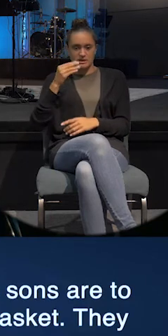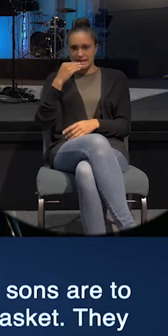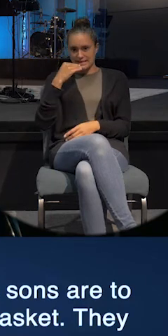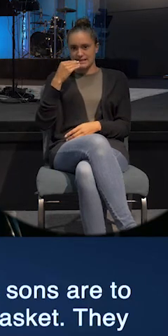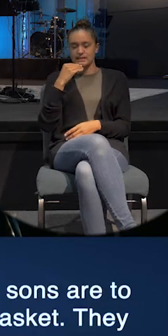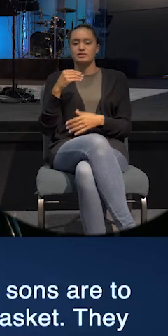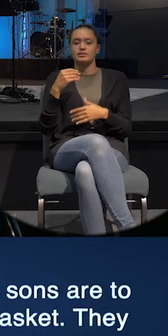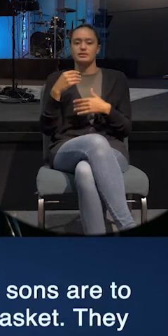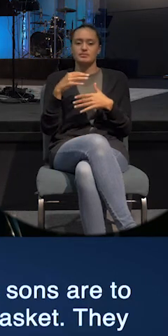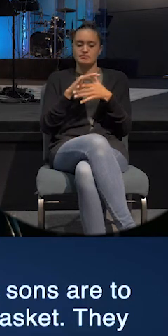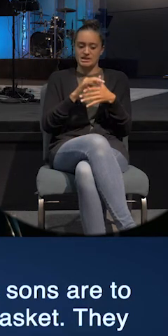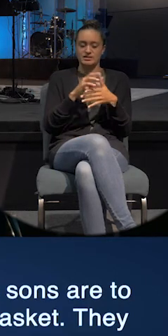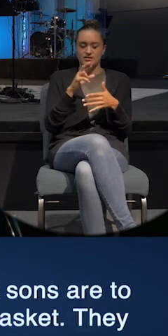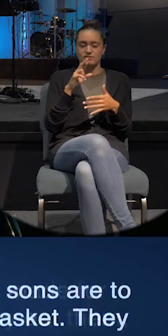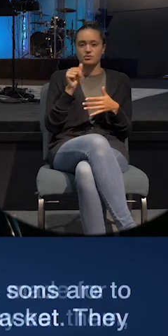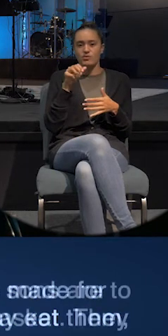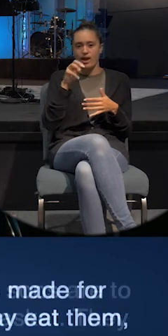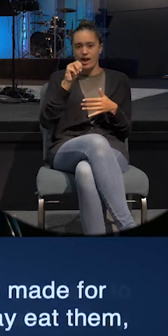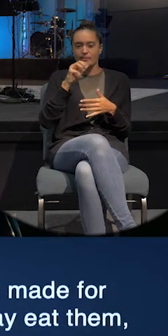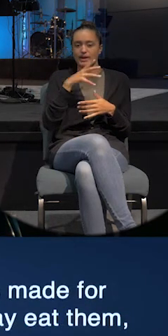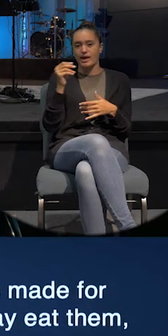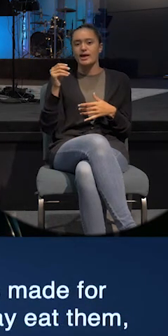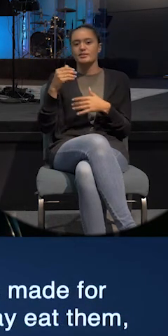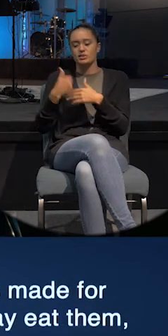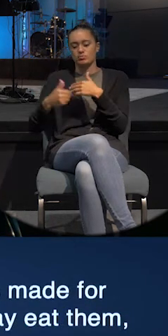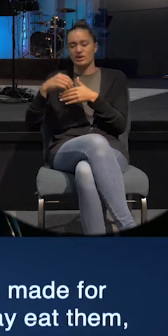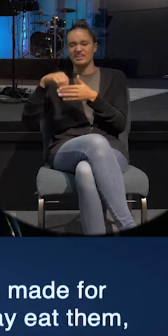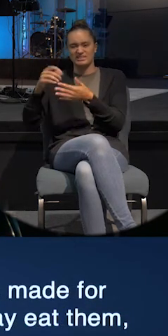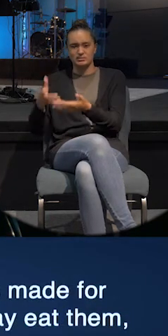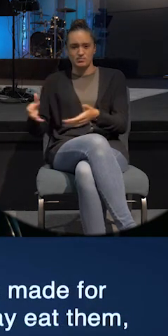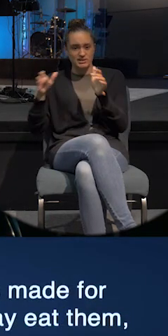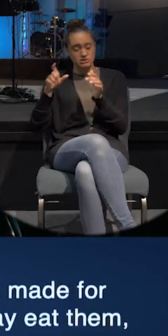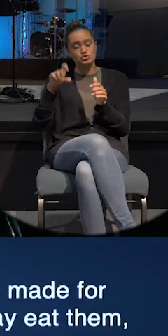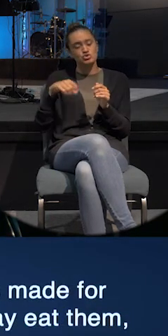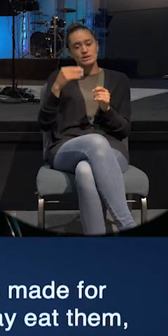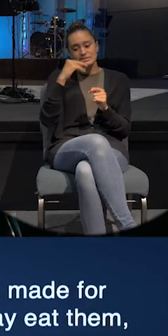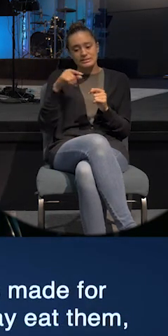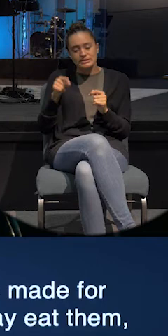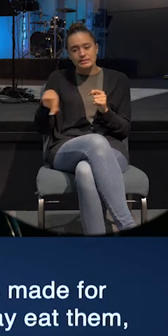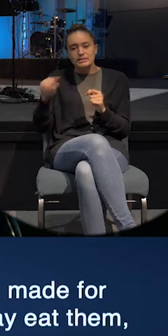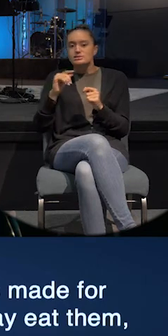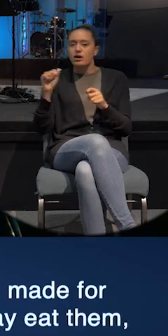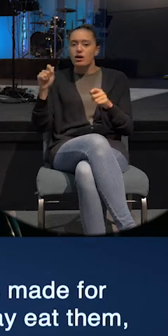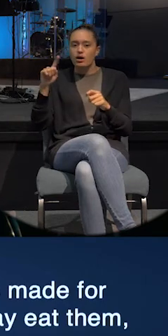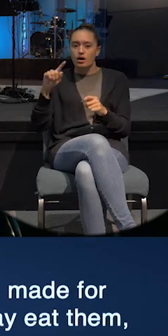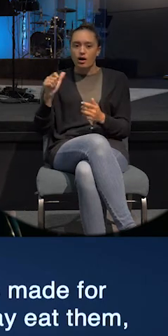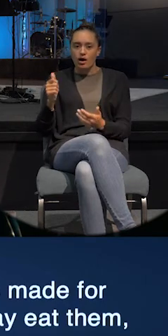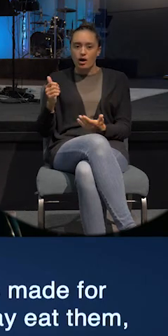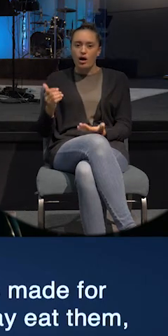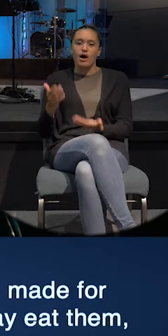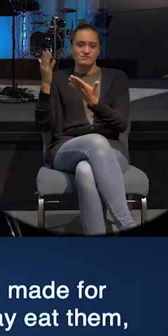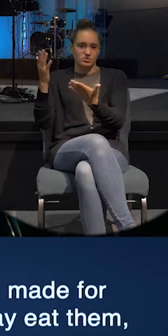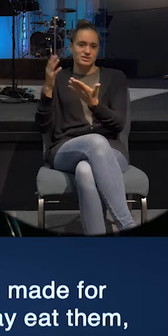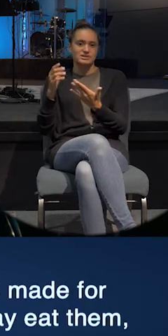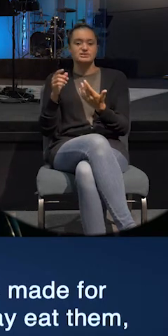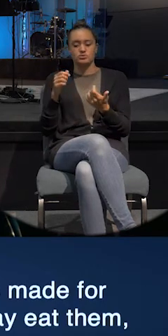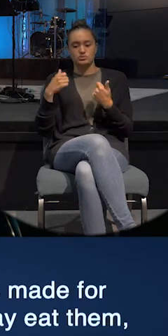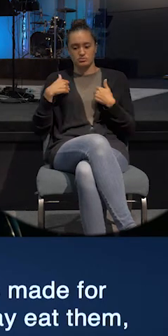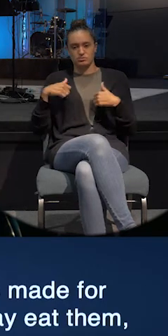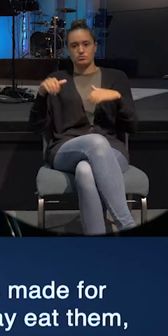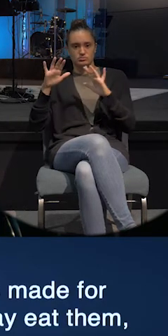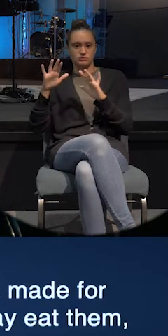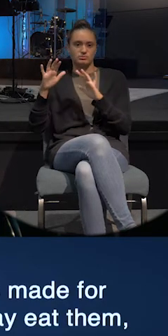bread that is in the basket. They are to eat these offerings by which atonement was made for their ordination and